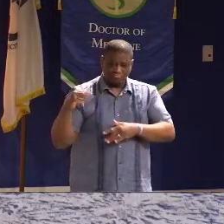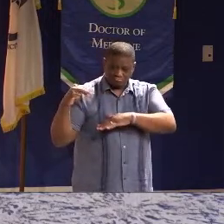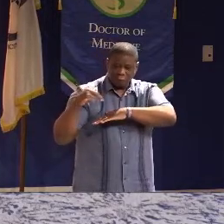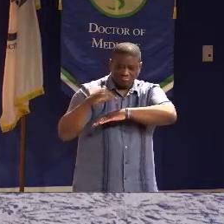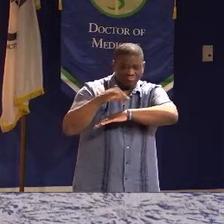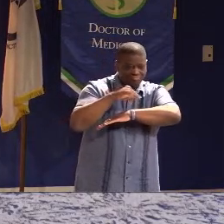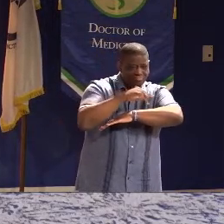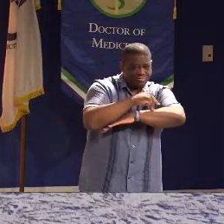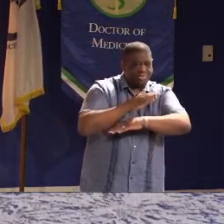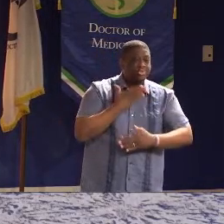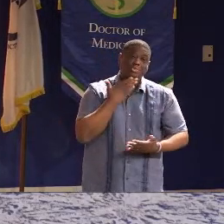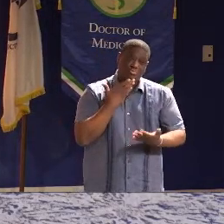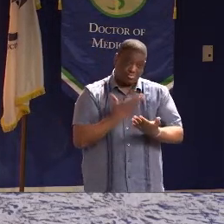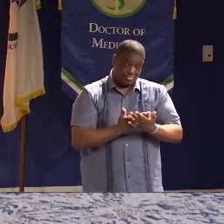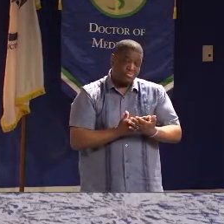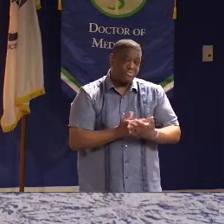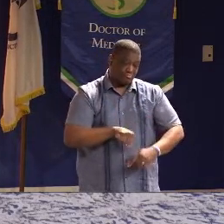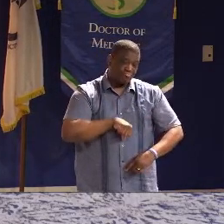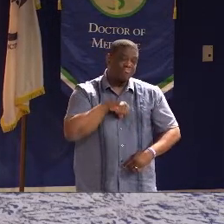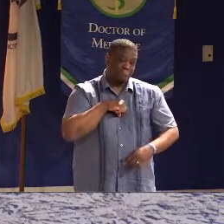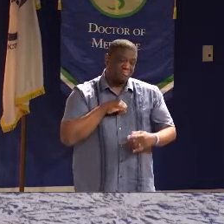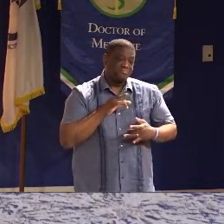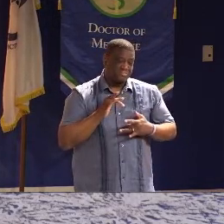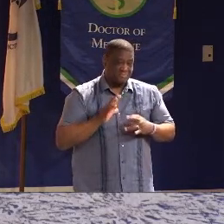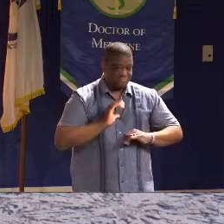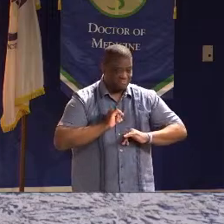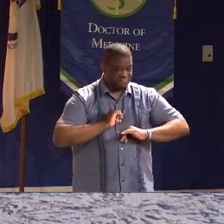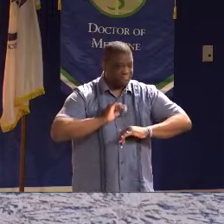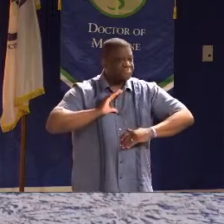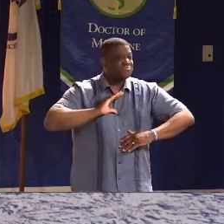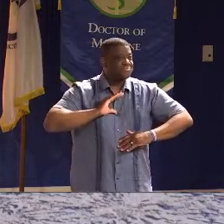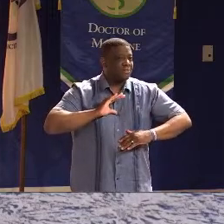And it's a good feeling. So to all of you,